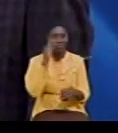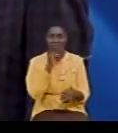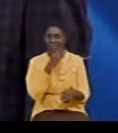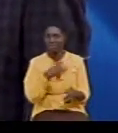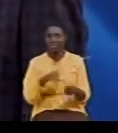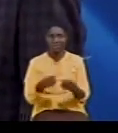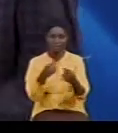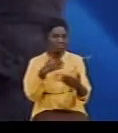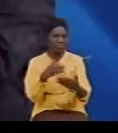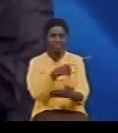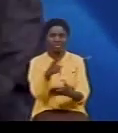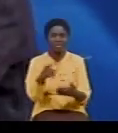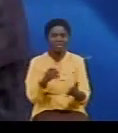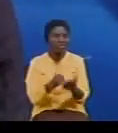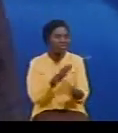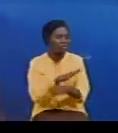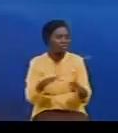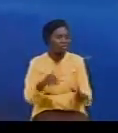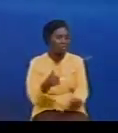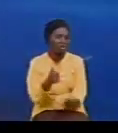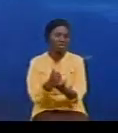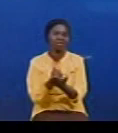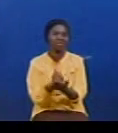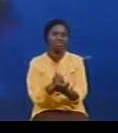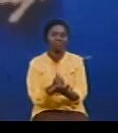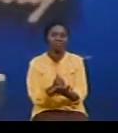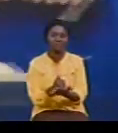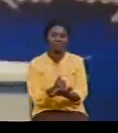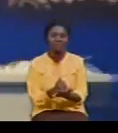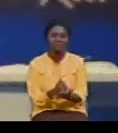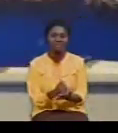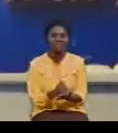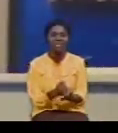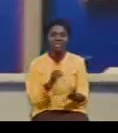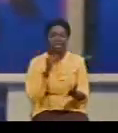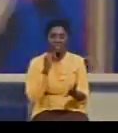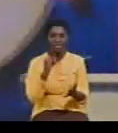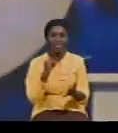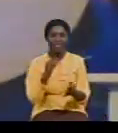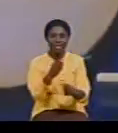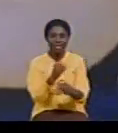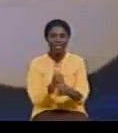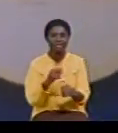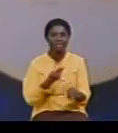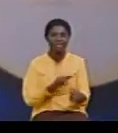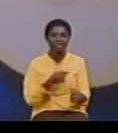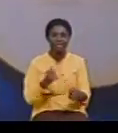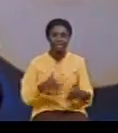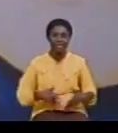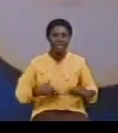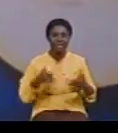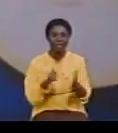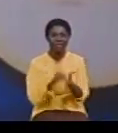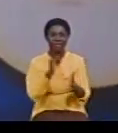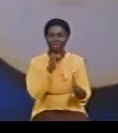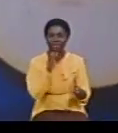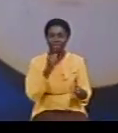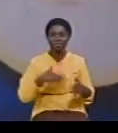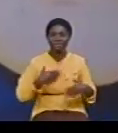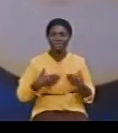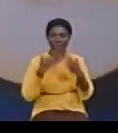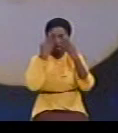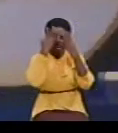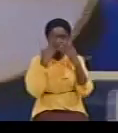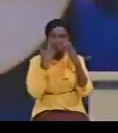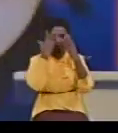It does not help. It's getting us a life that is not happy, a sorrowful